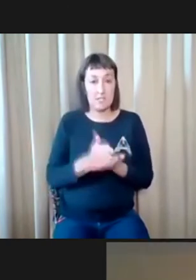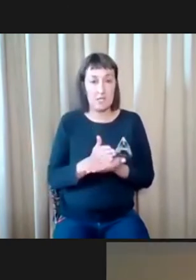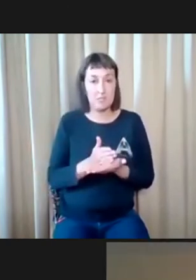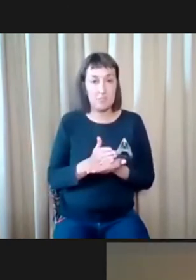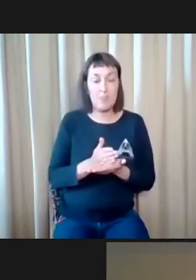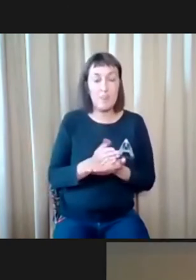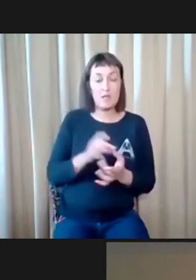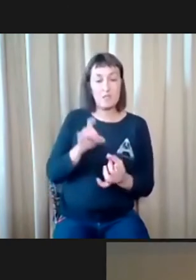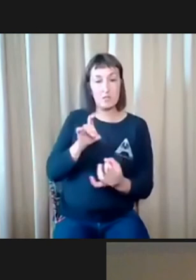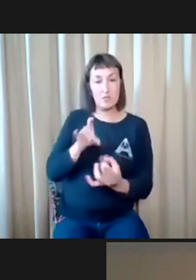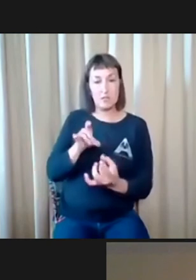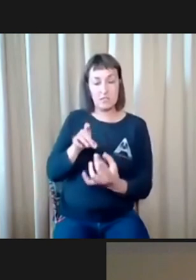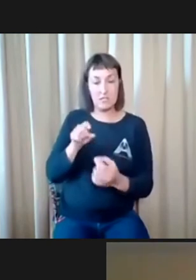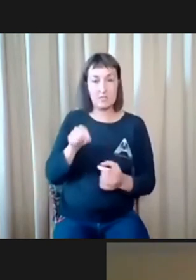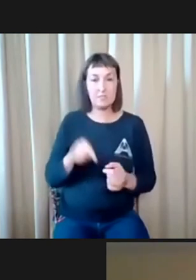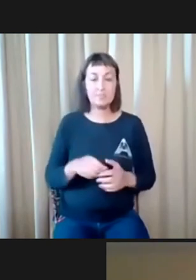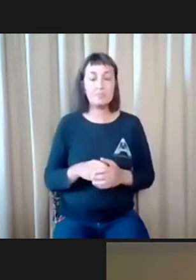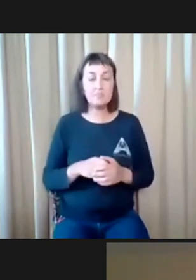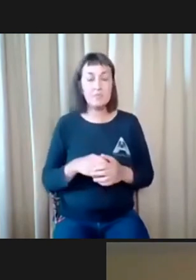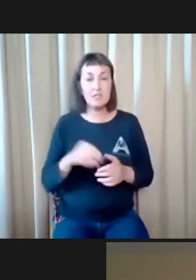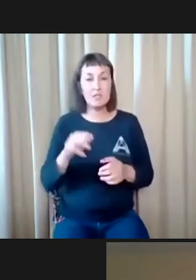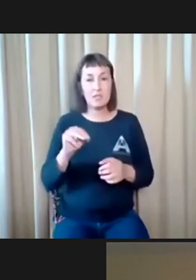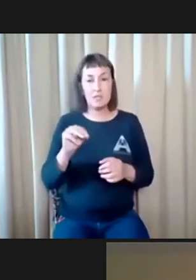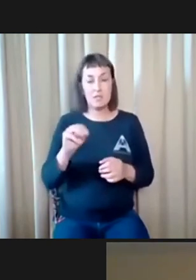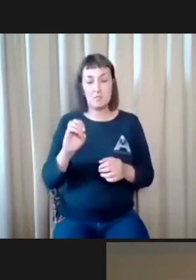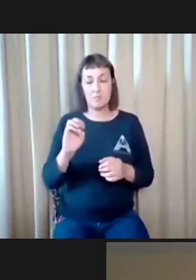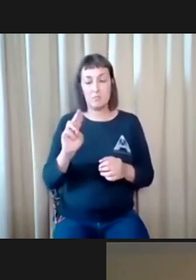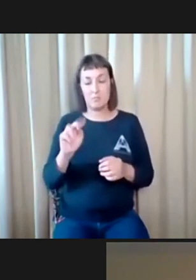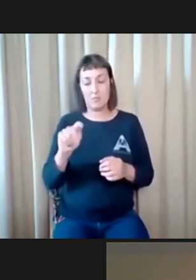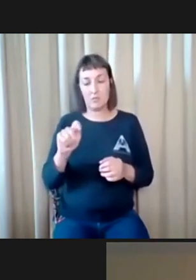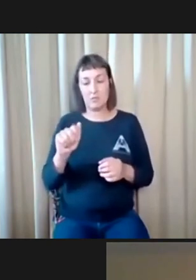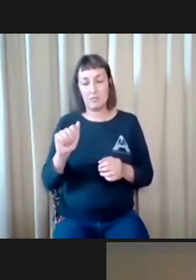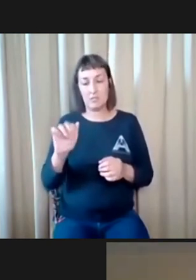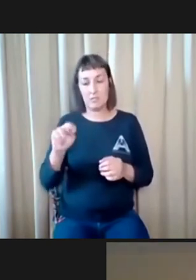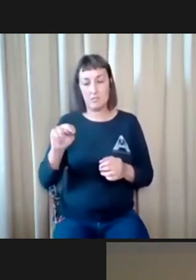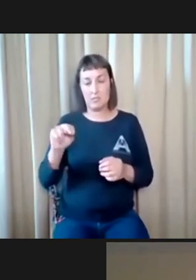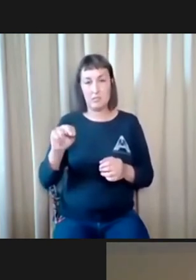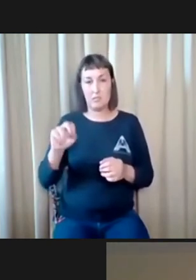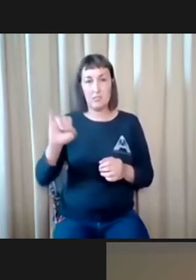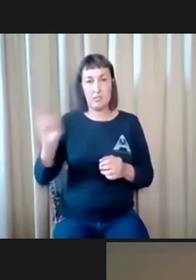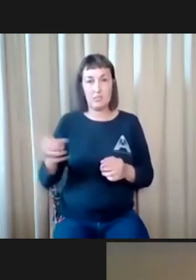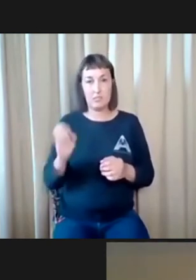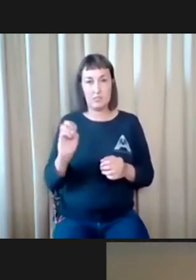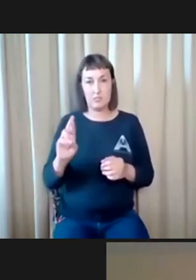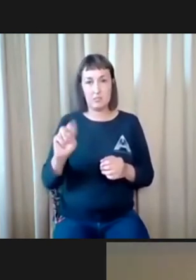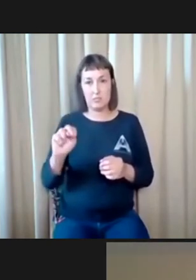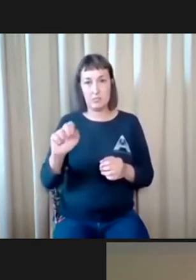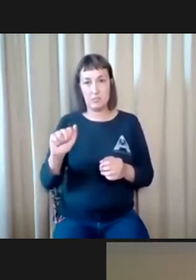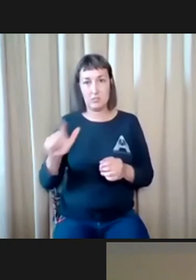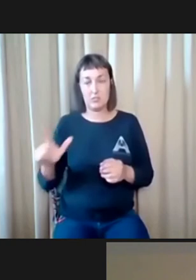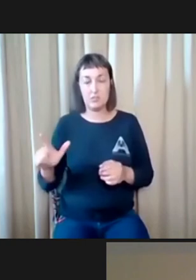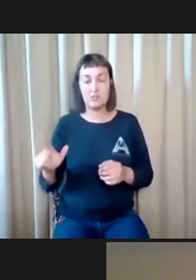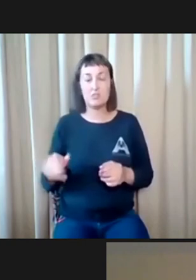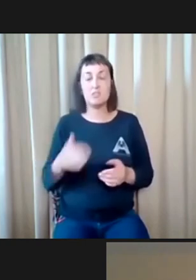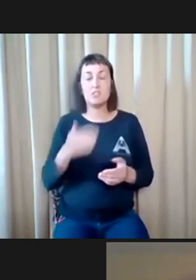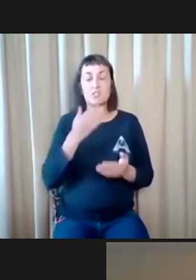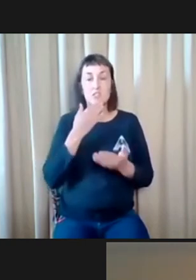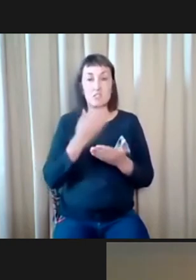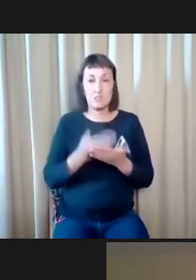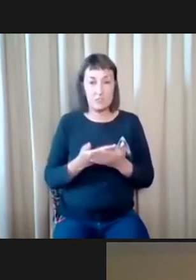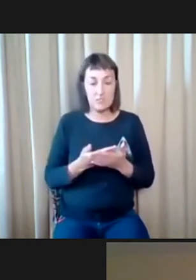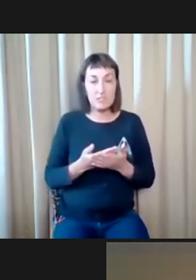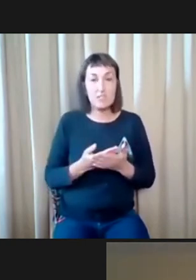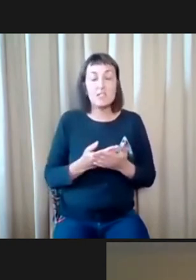that article in the Mountain Journal, I would encourage everyone to read. It is riveting and gave me a little bit of